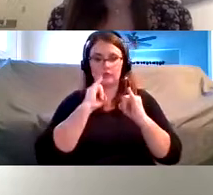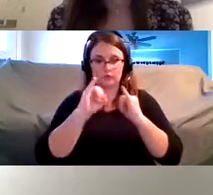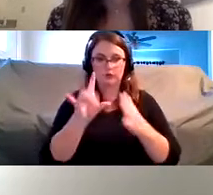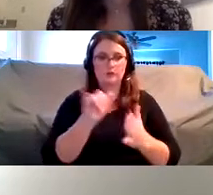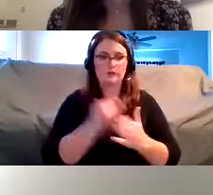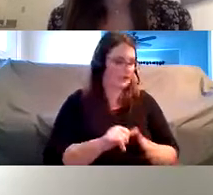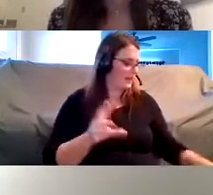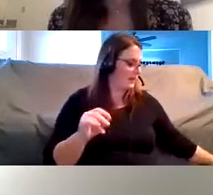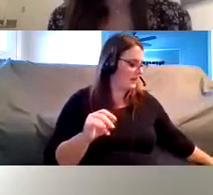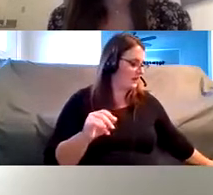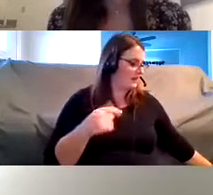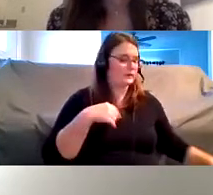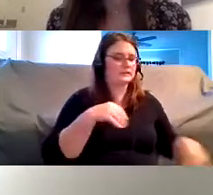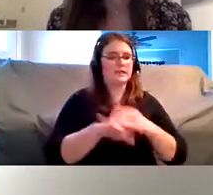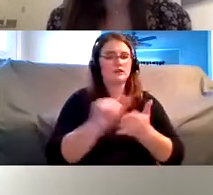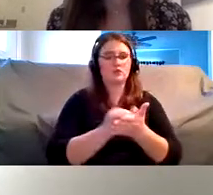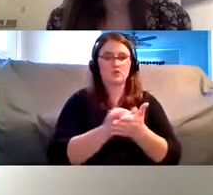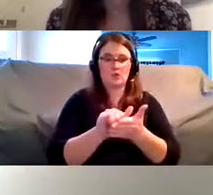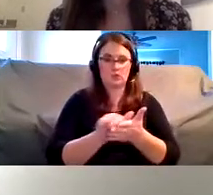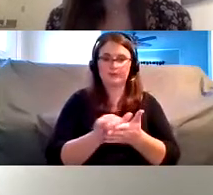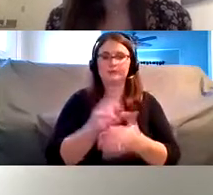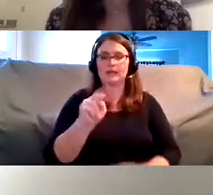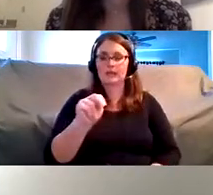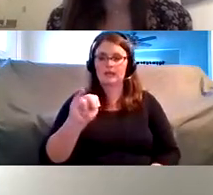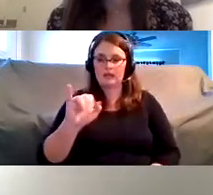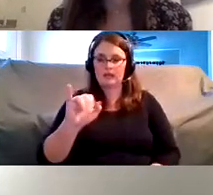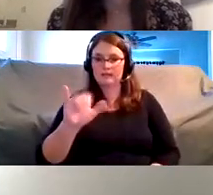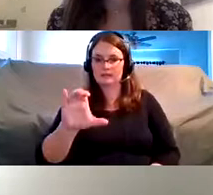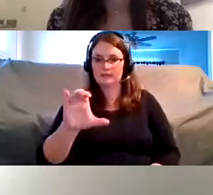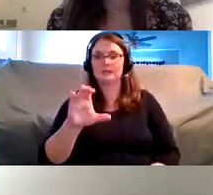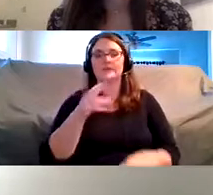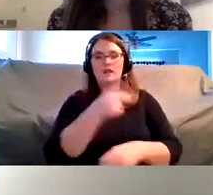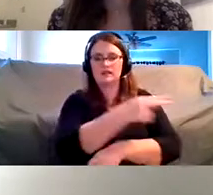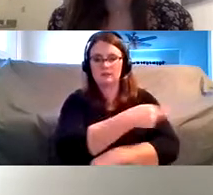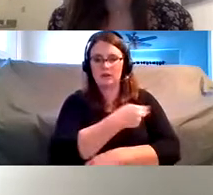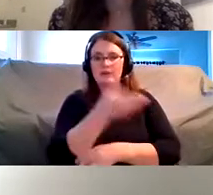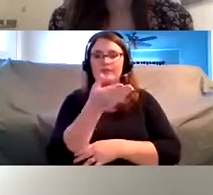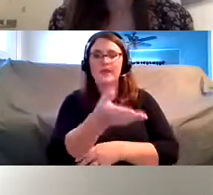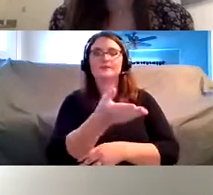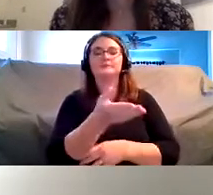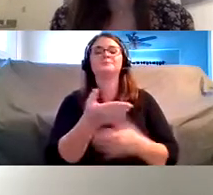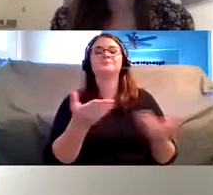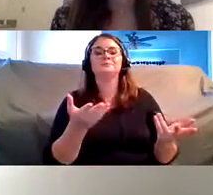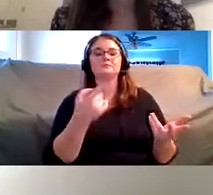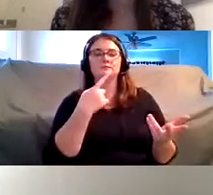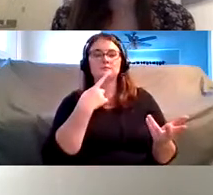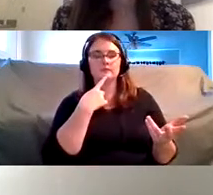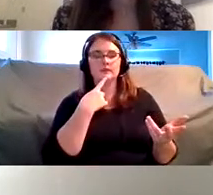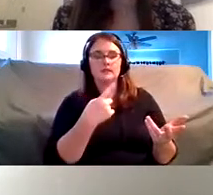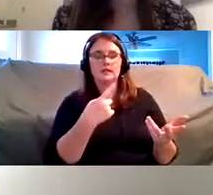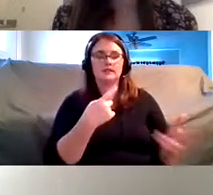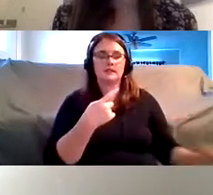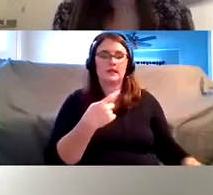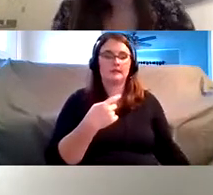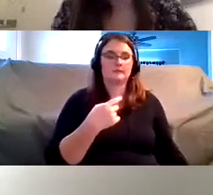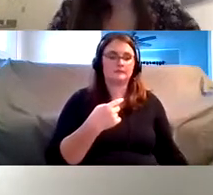York City, one of the hospitals there. And in my CV, it says I was chief resident, the last year